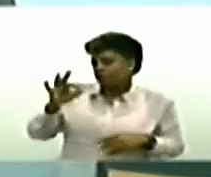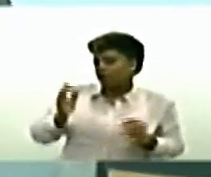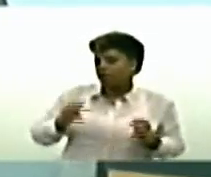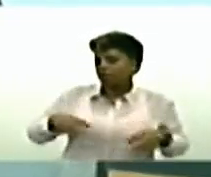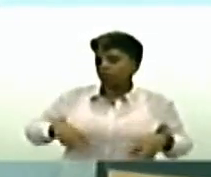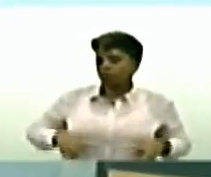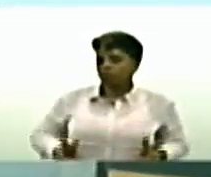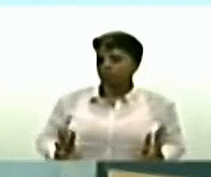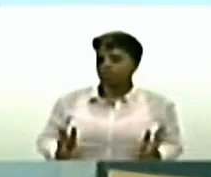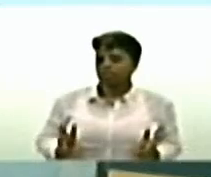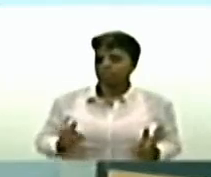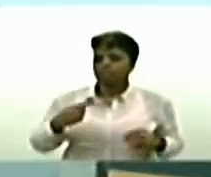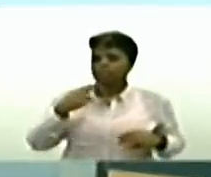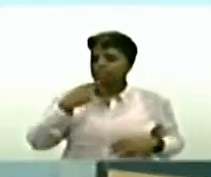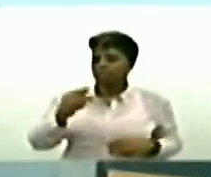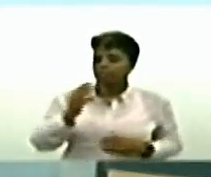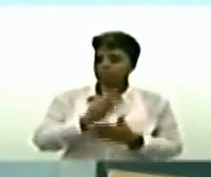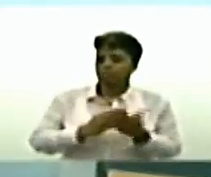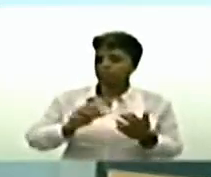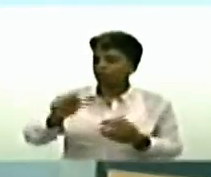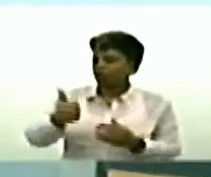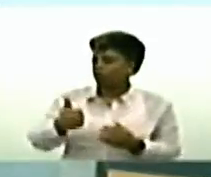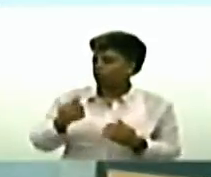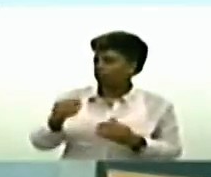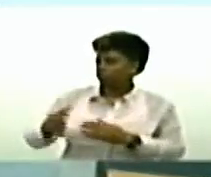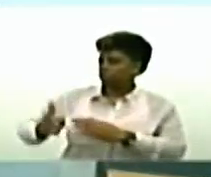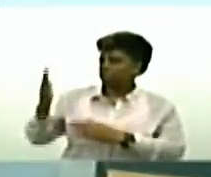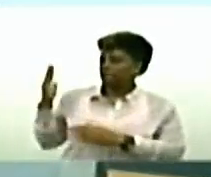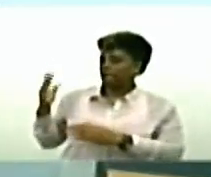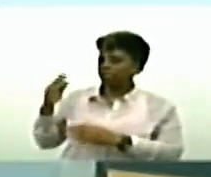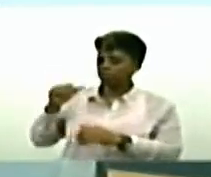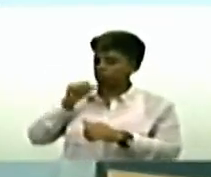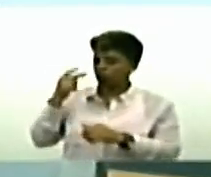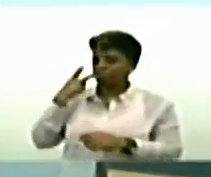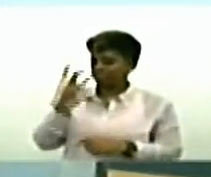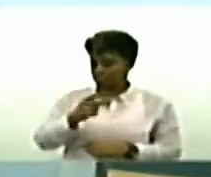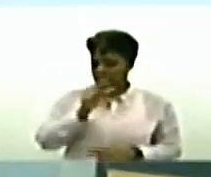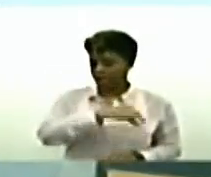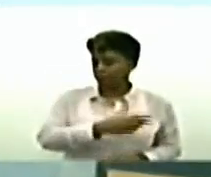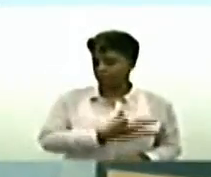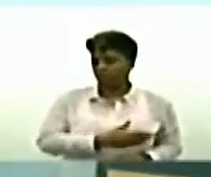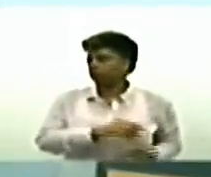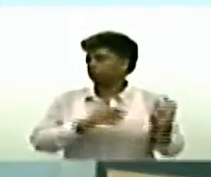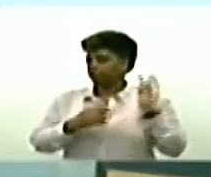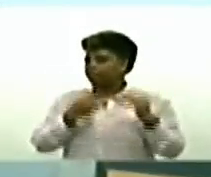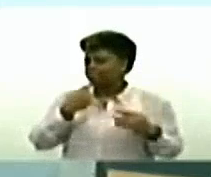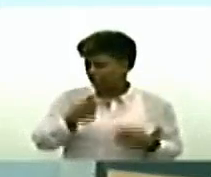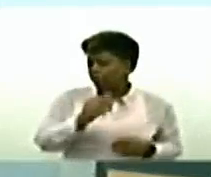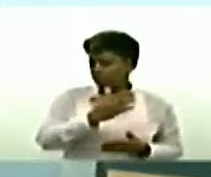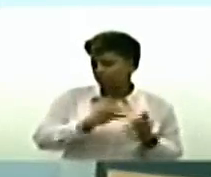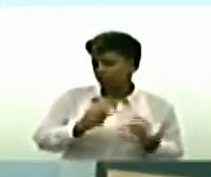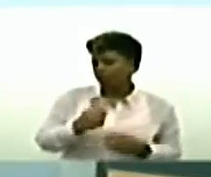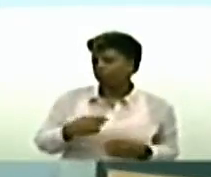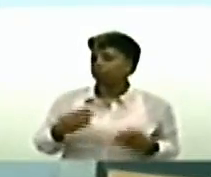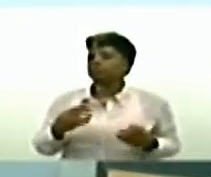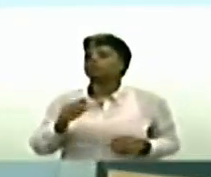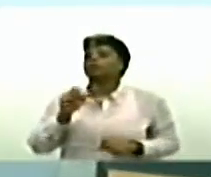either tell them of something on the other side that they don't really see it. But ever so often we had a